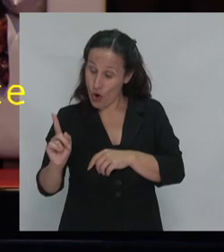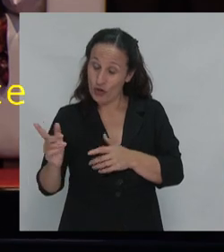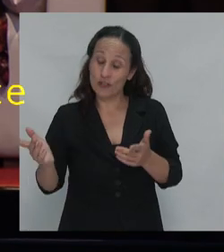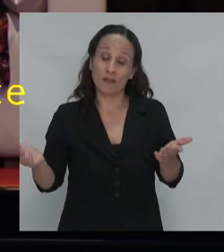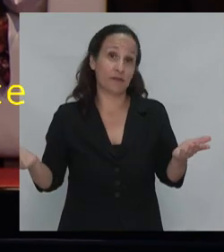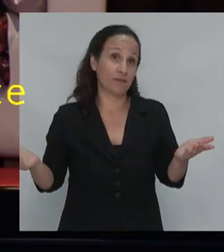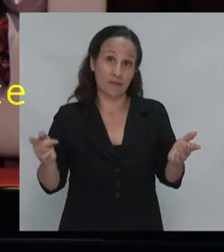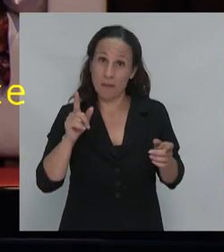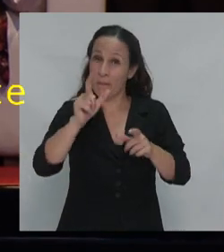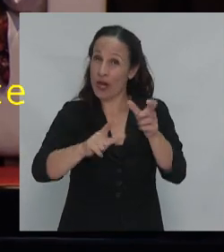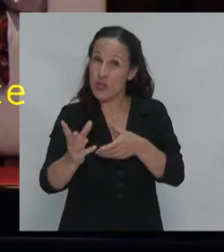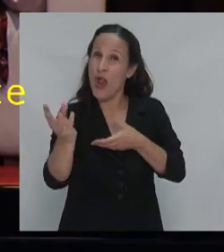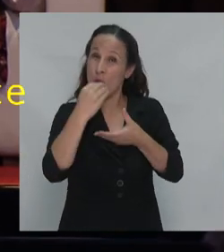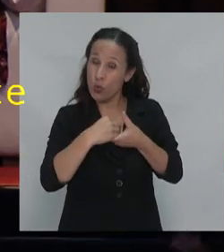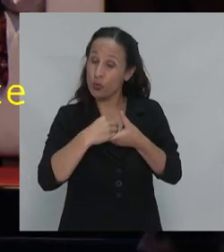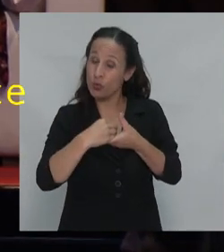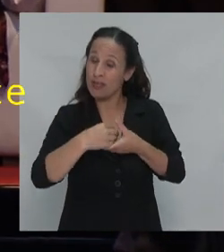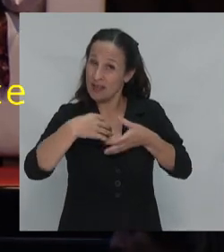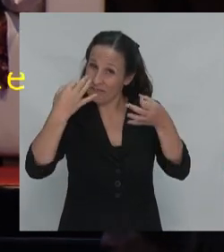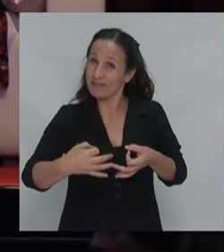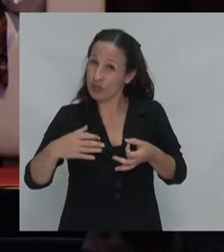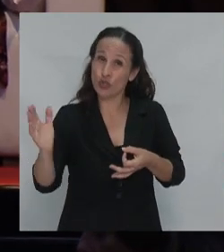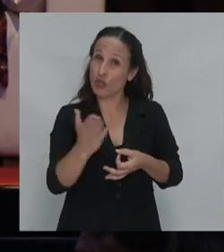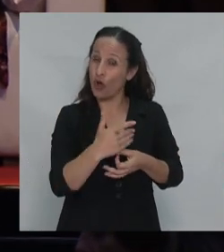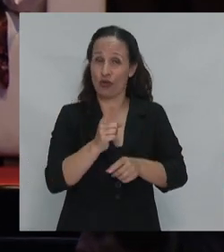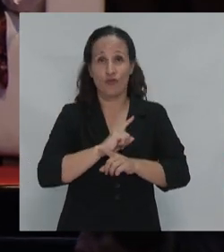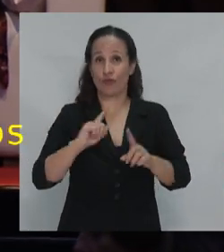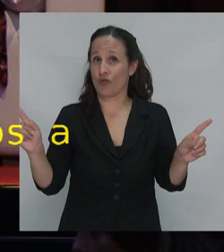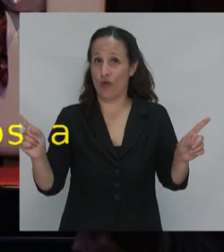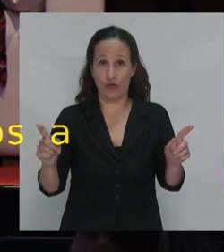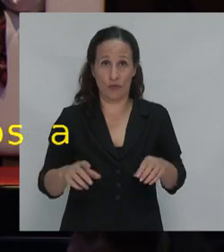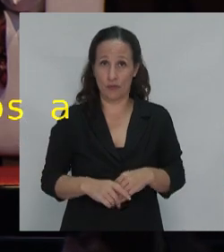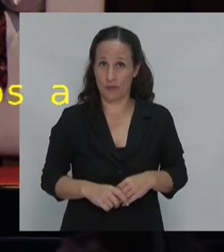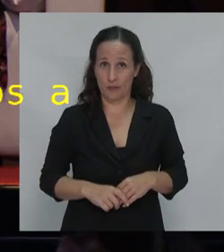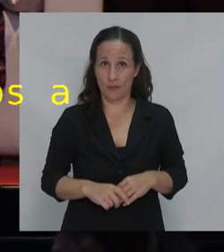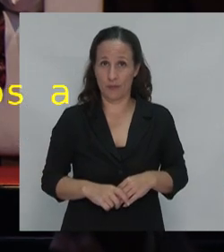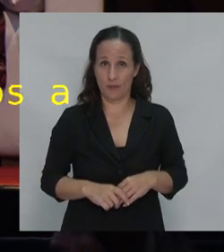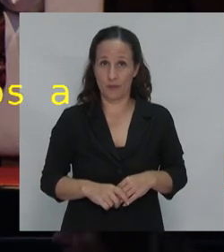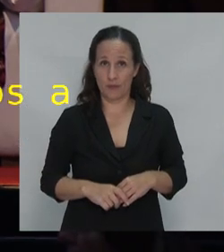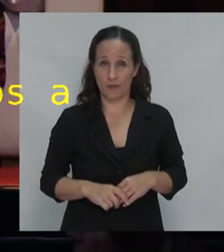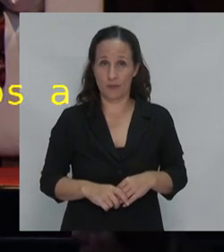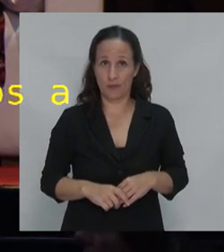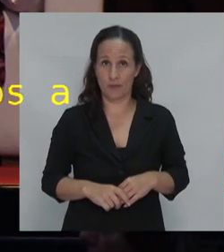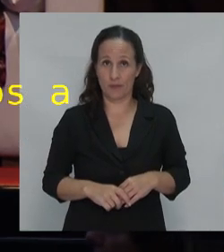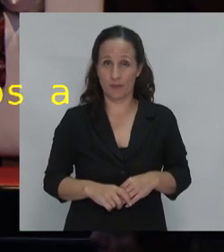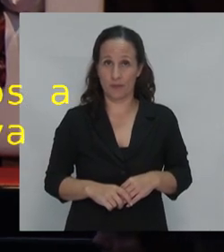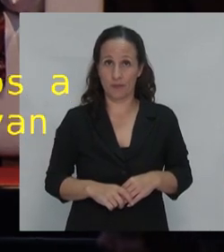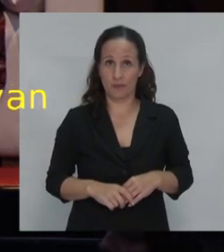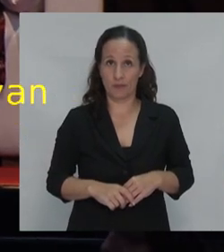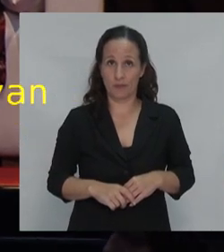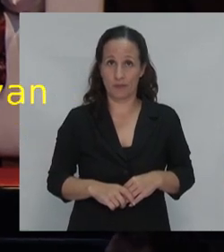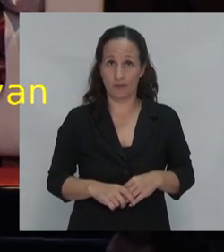everyone not left behind. The third, so the rules of taxation, the rules of intellectual